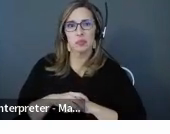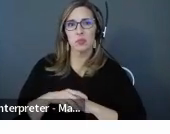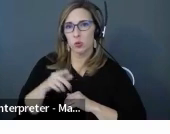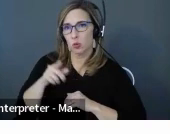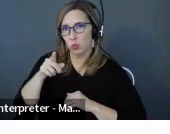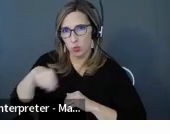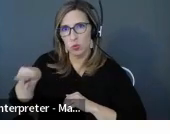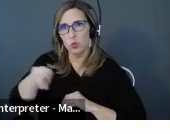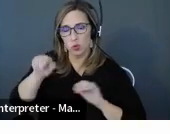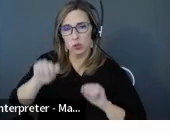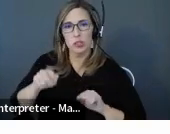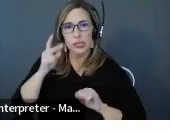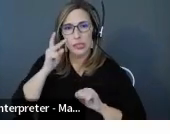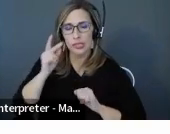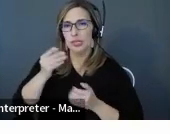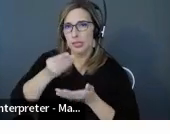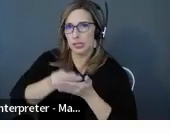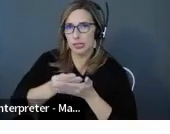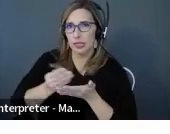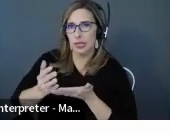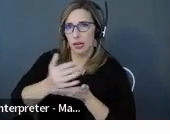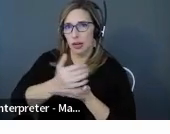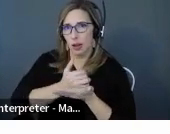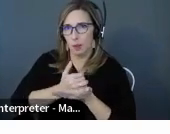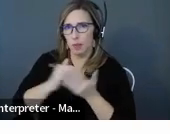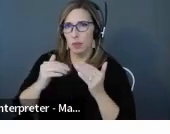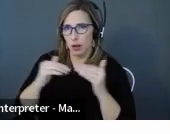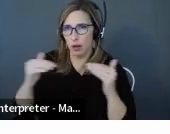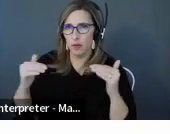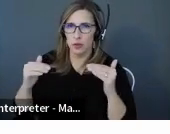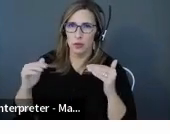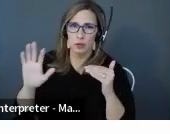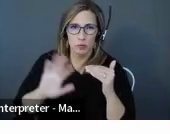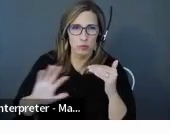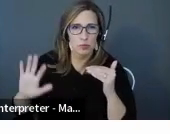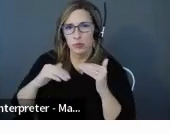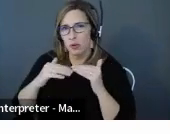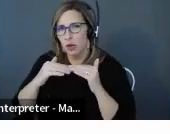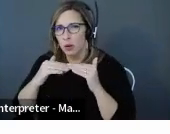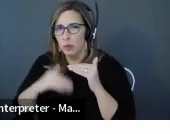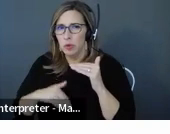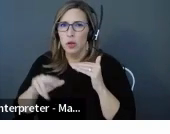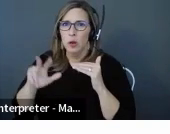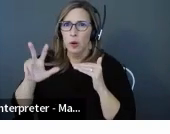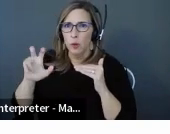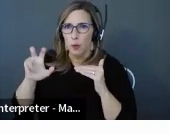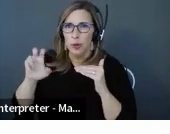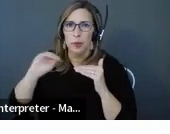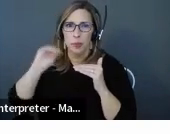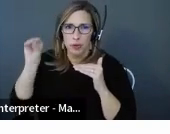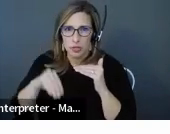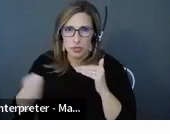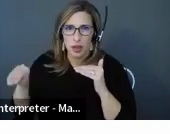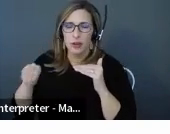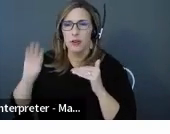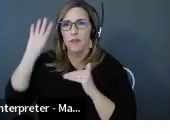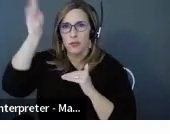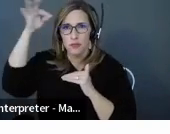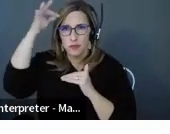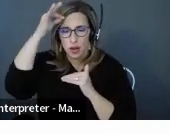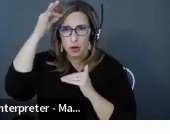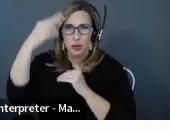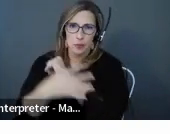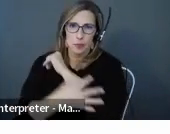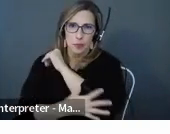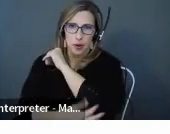level for eligibility is at or below 300% of the federal poverty level.